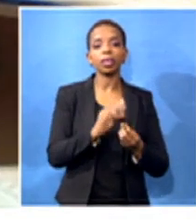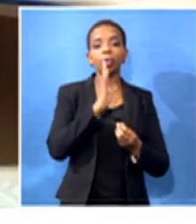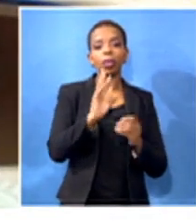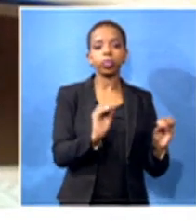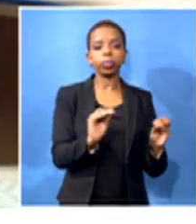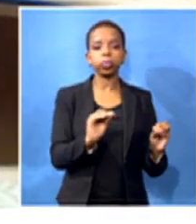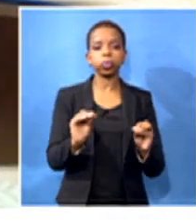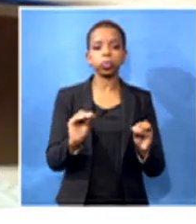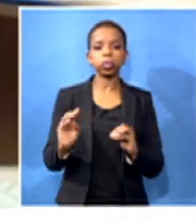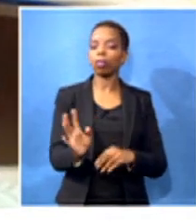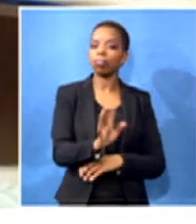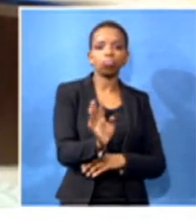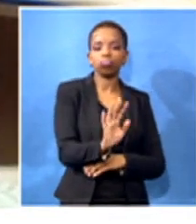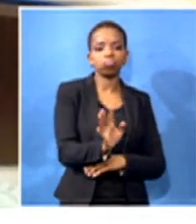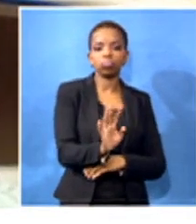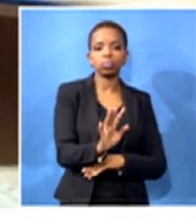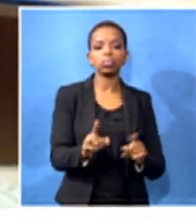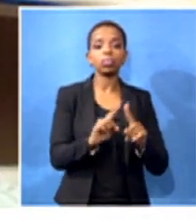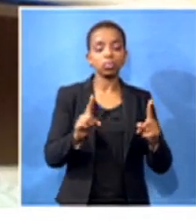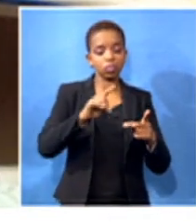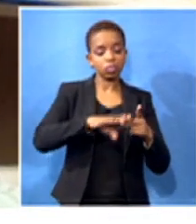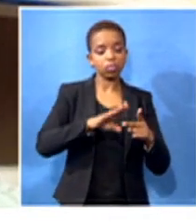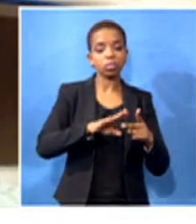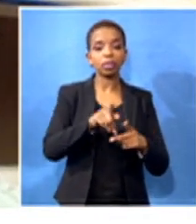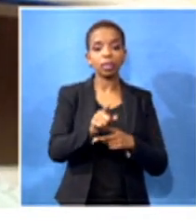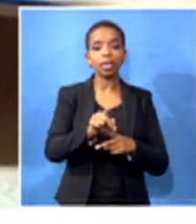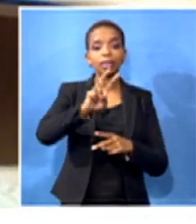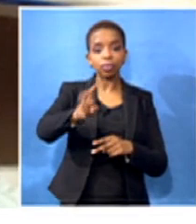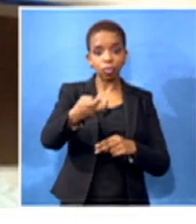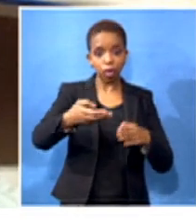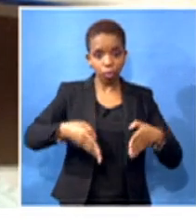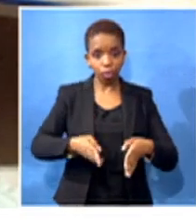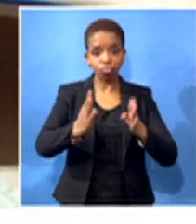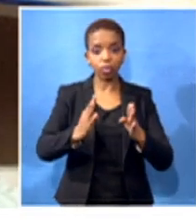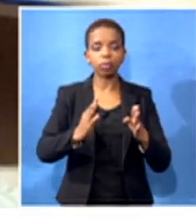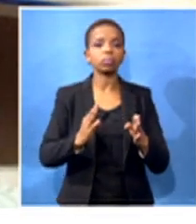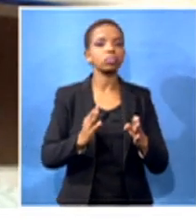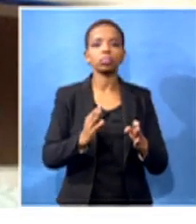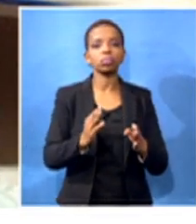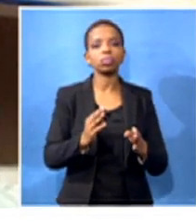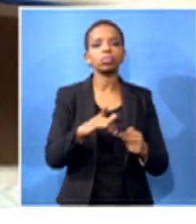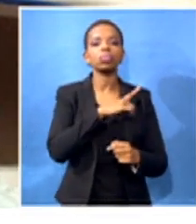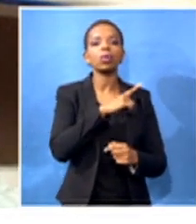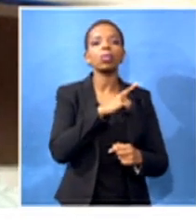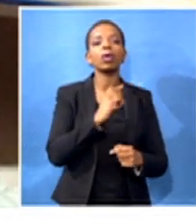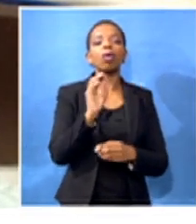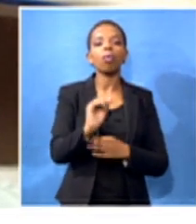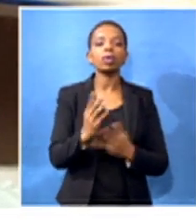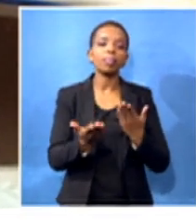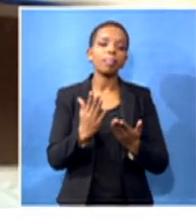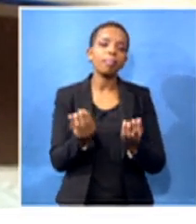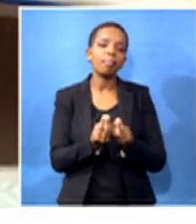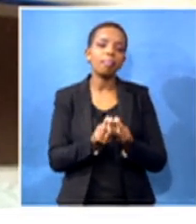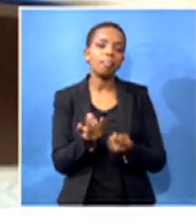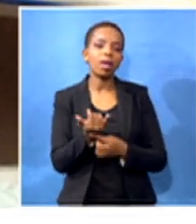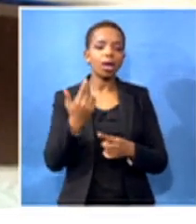not like these were stolen probably on the road en route to either a school or what, or there was a hijacking of some sort,